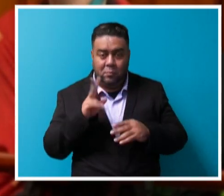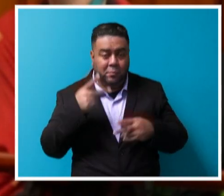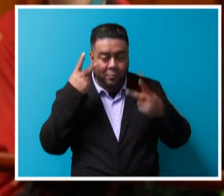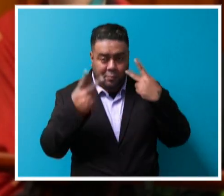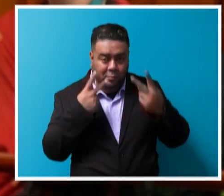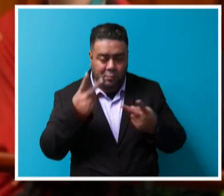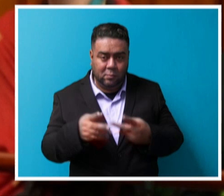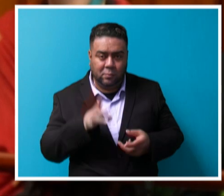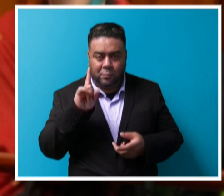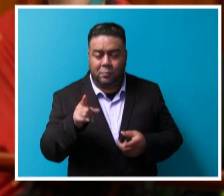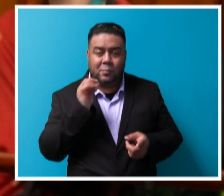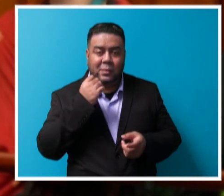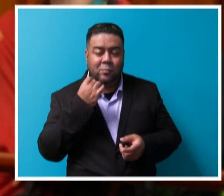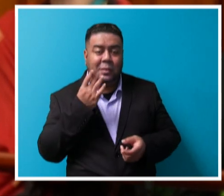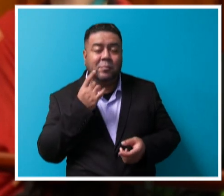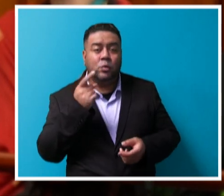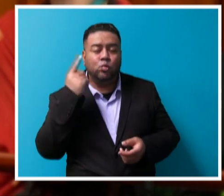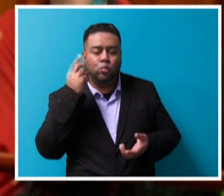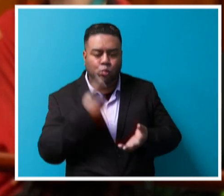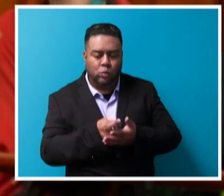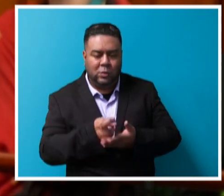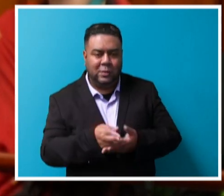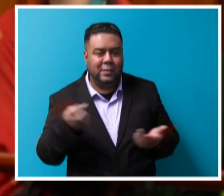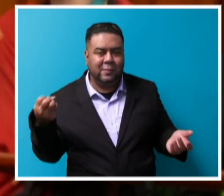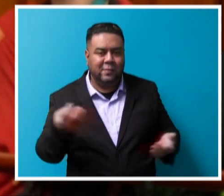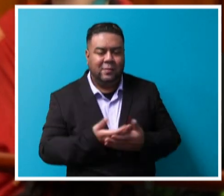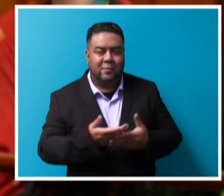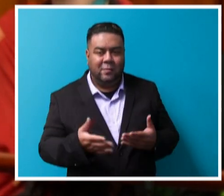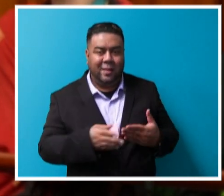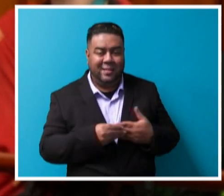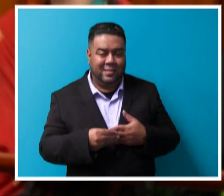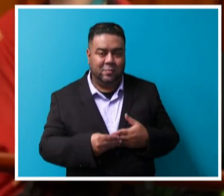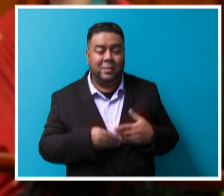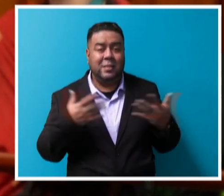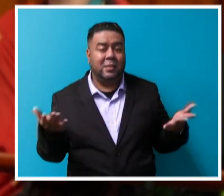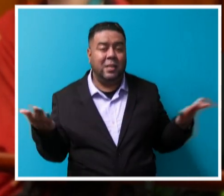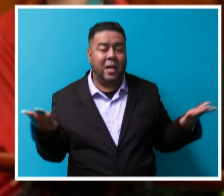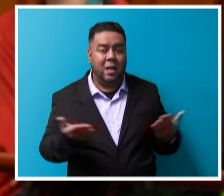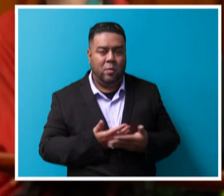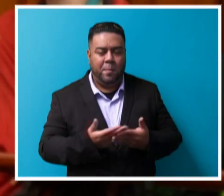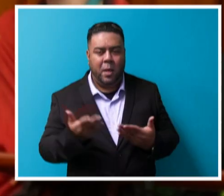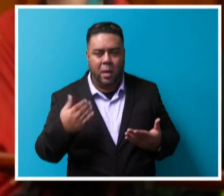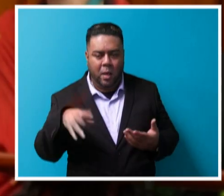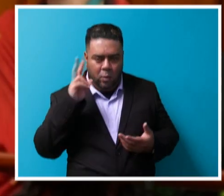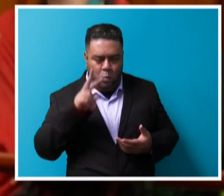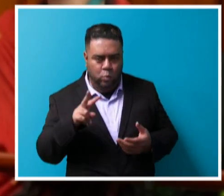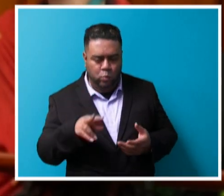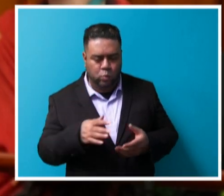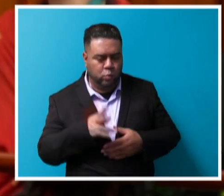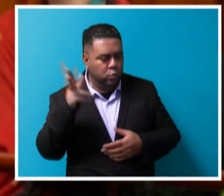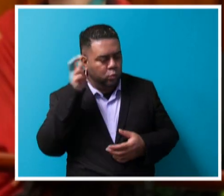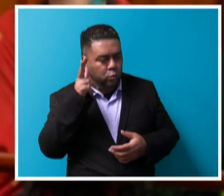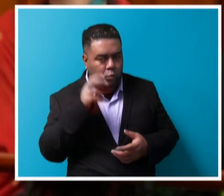one simple truth: effective leadership begins by listening. Across Fiji, I have witnessed significant